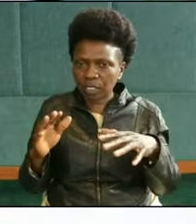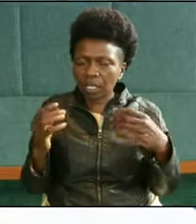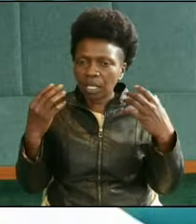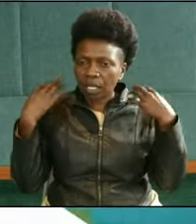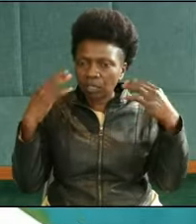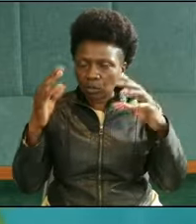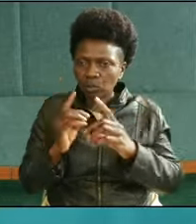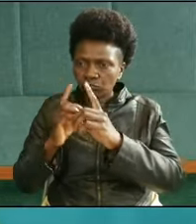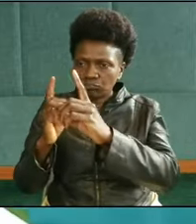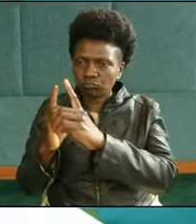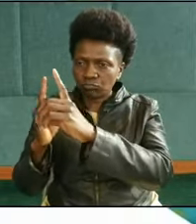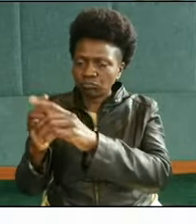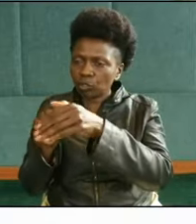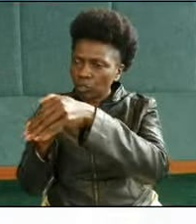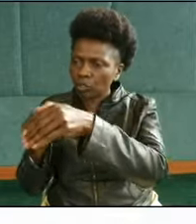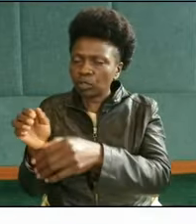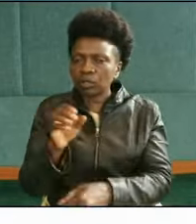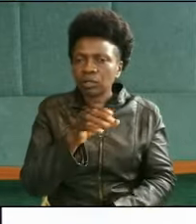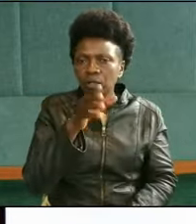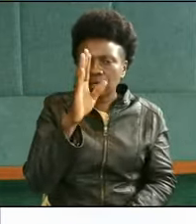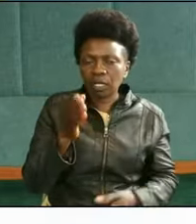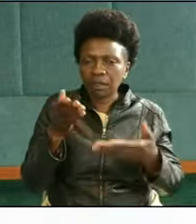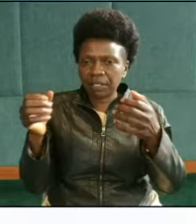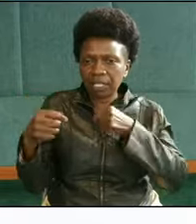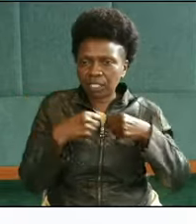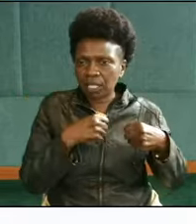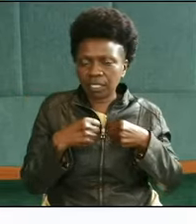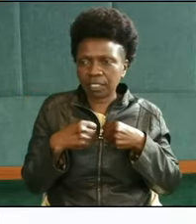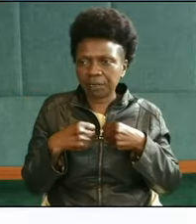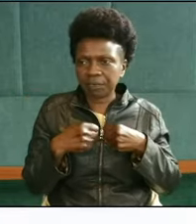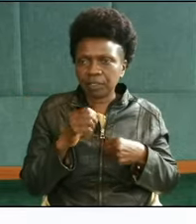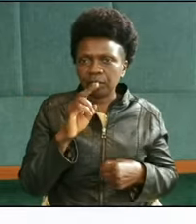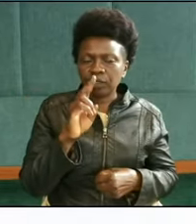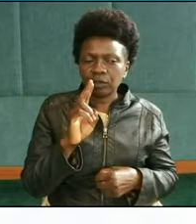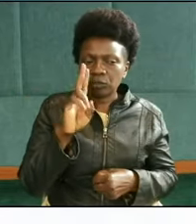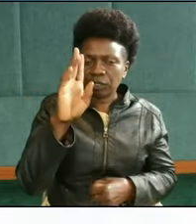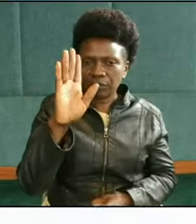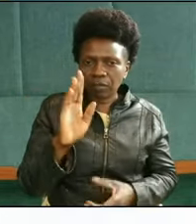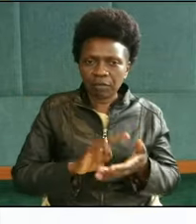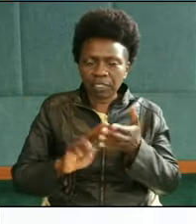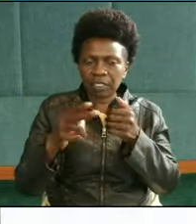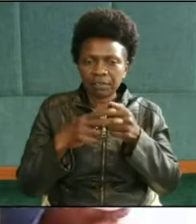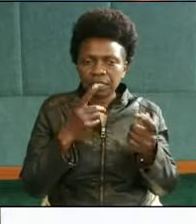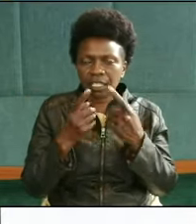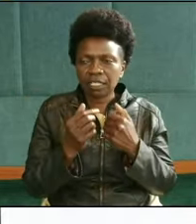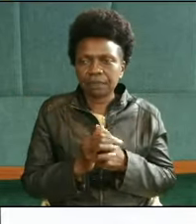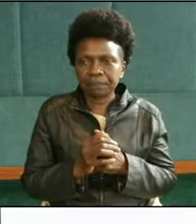who are escorting him, and they give a challenge. And the challenge is 24 verse 7, which